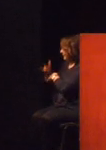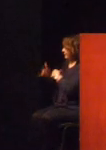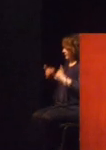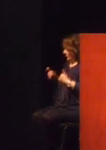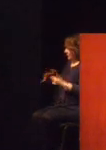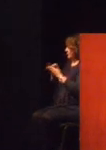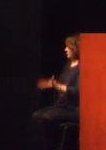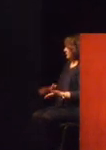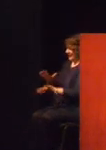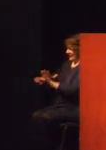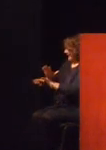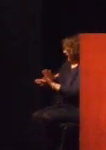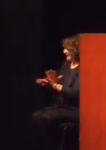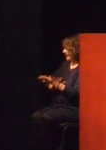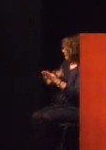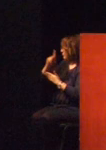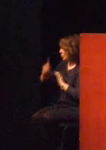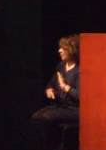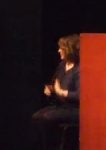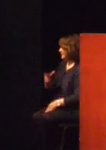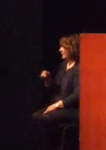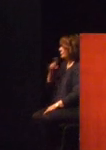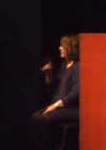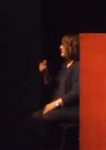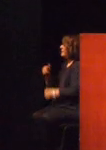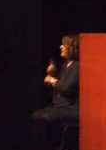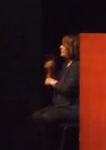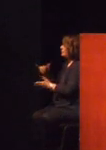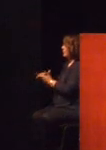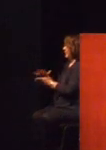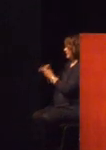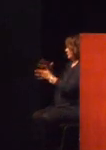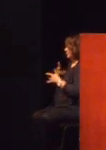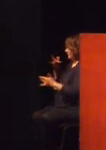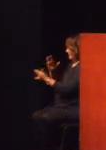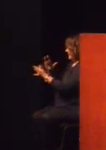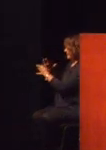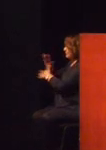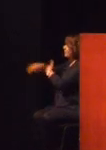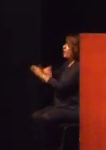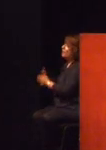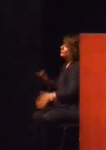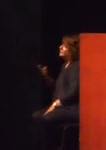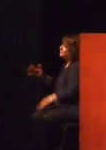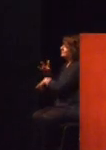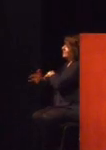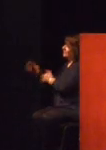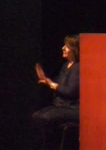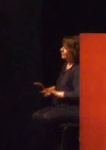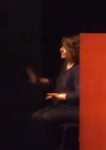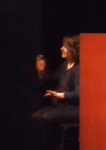That includes academic programs and just really trying to make sure the students feel connected with all the resources that are available to